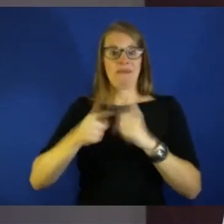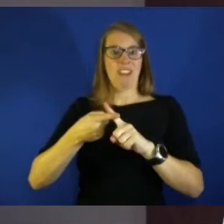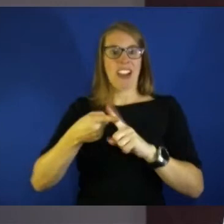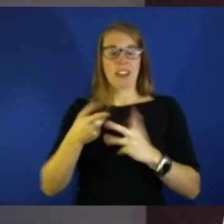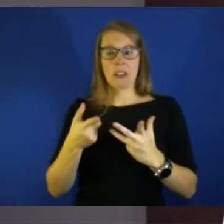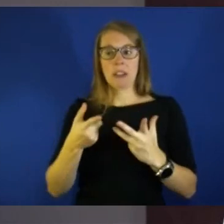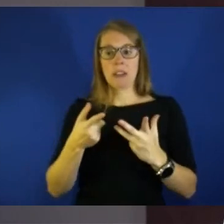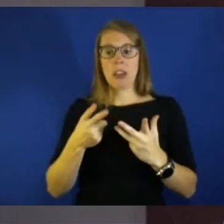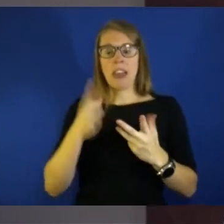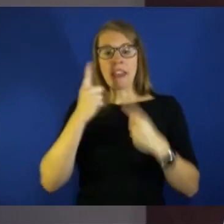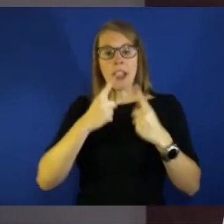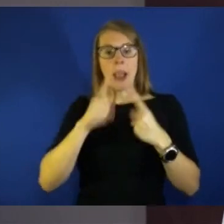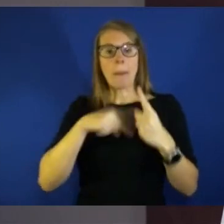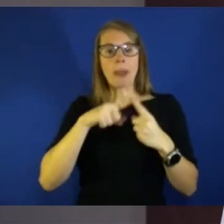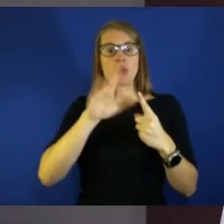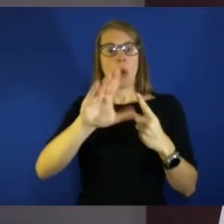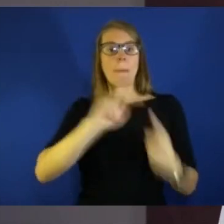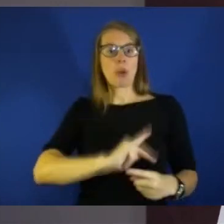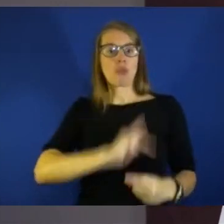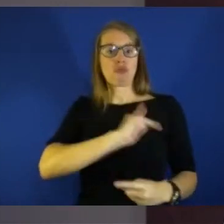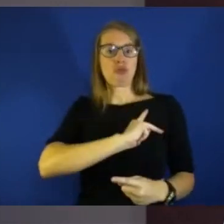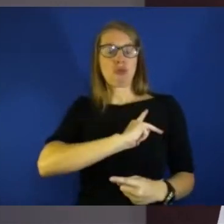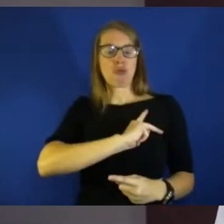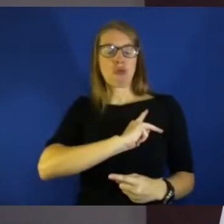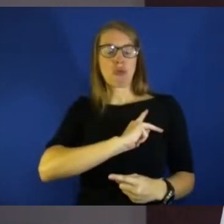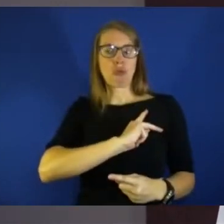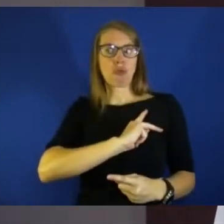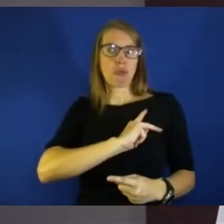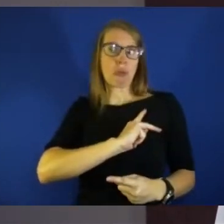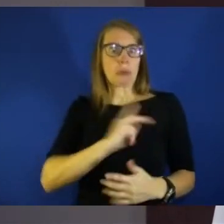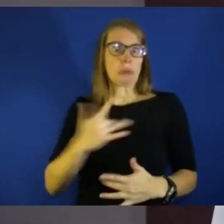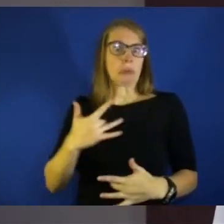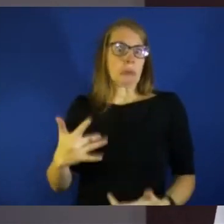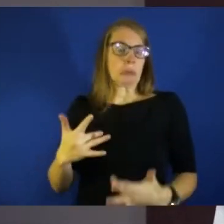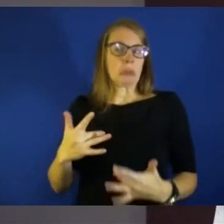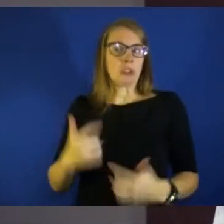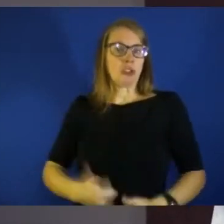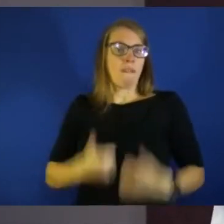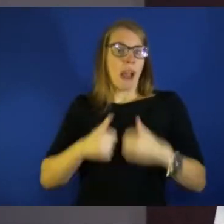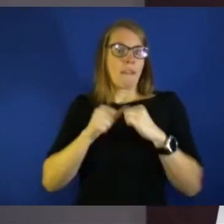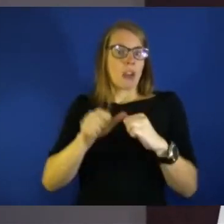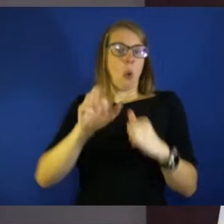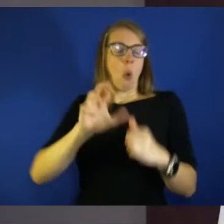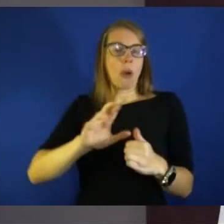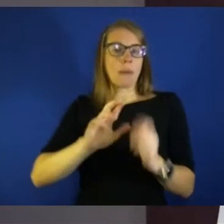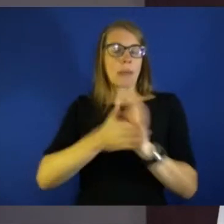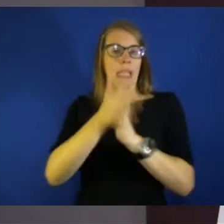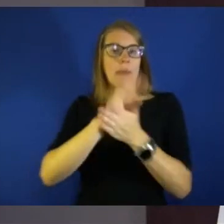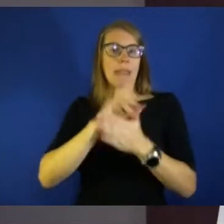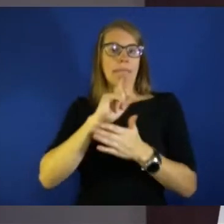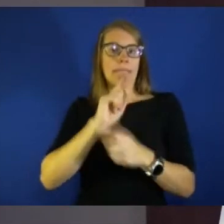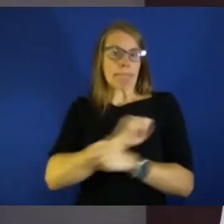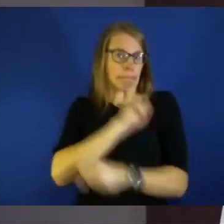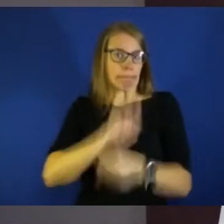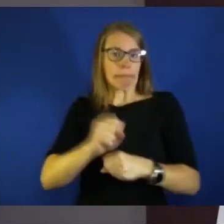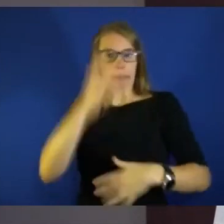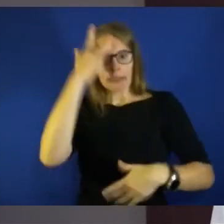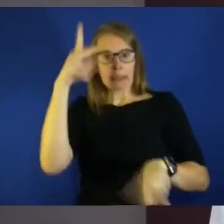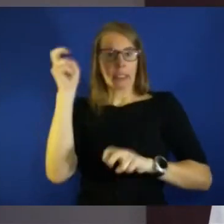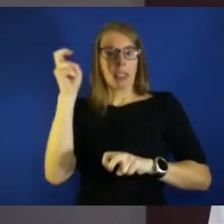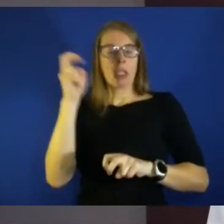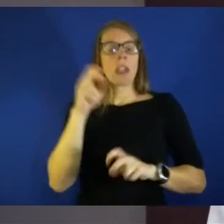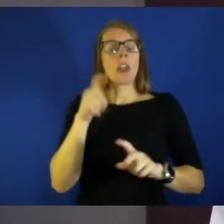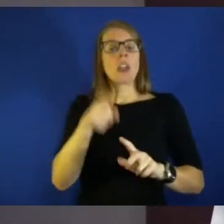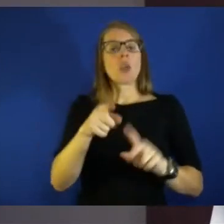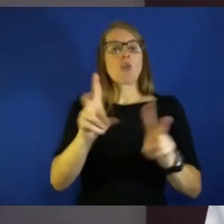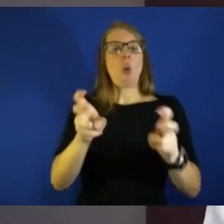personal likelihood of surviving or getting really sick. One thing that you hear quoted a lot is,